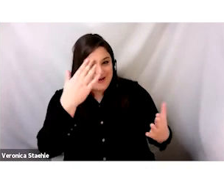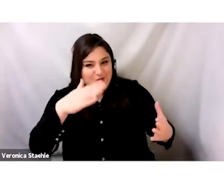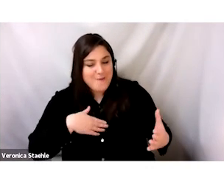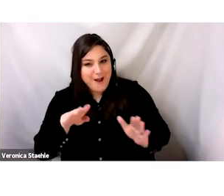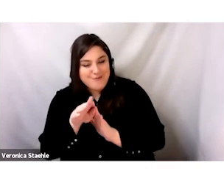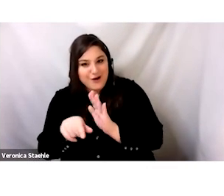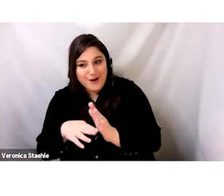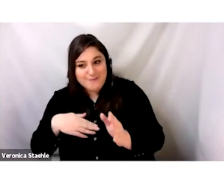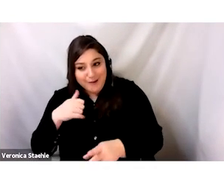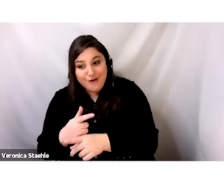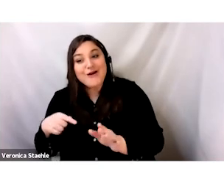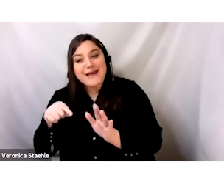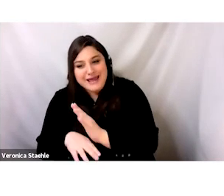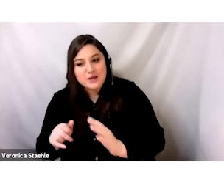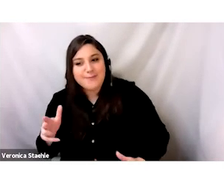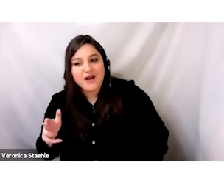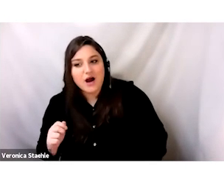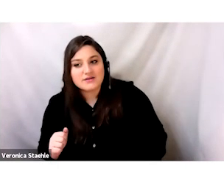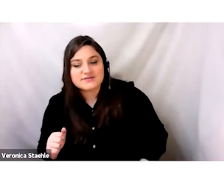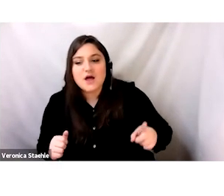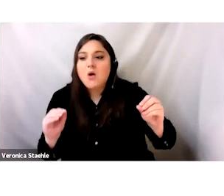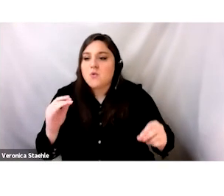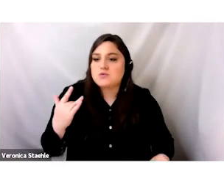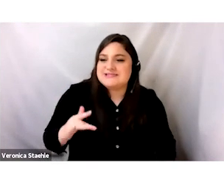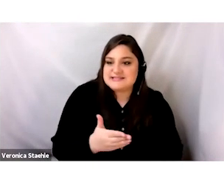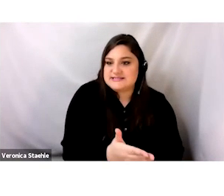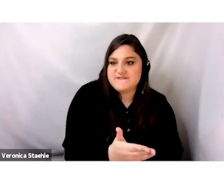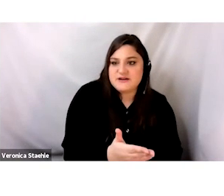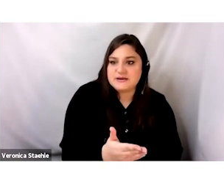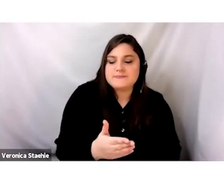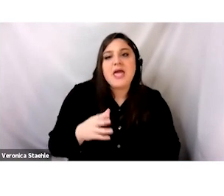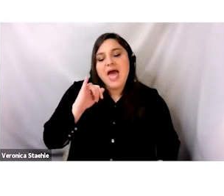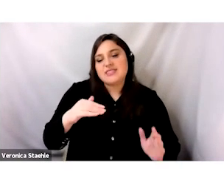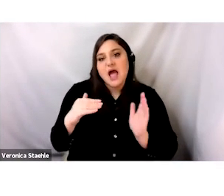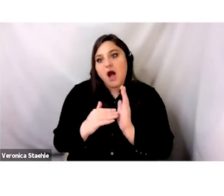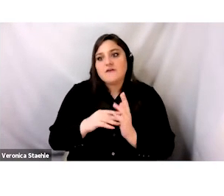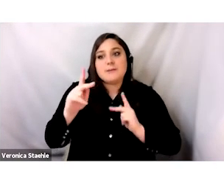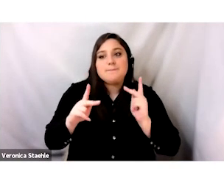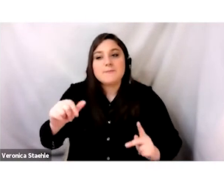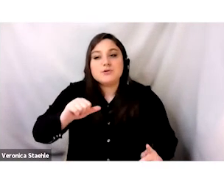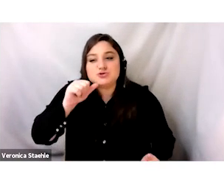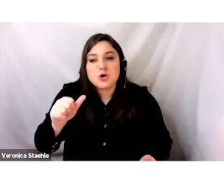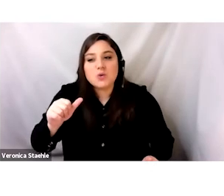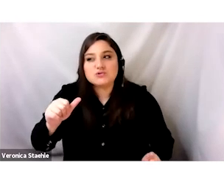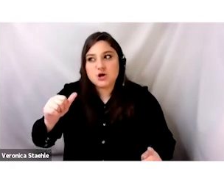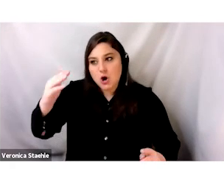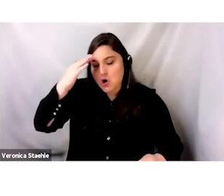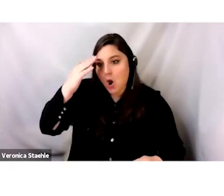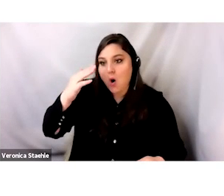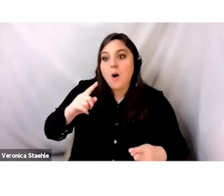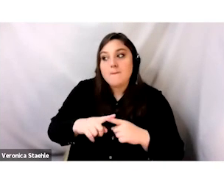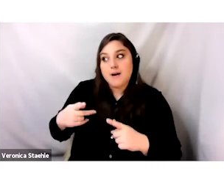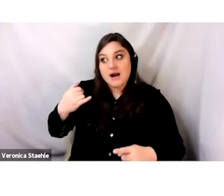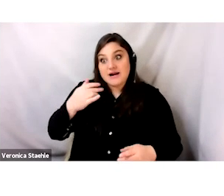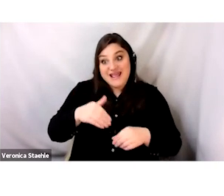a conversation of questions and sharing our perspective, and actually left that space respecting each other more, even though we may not have